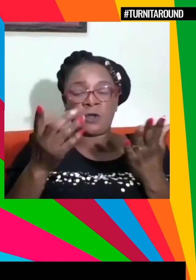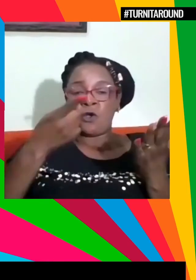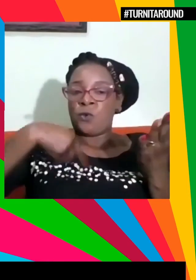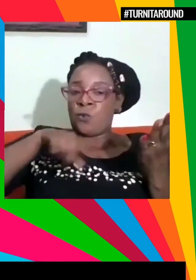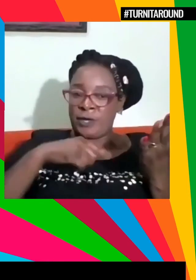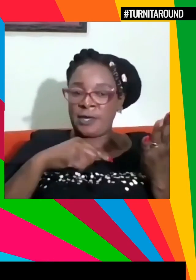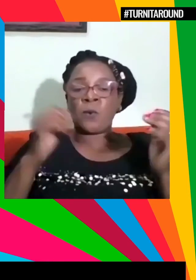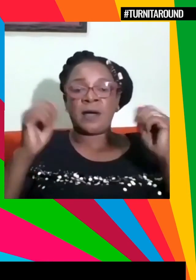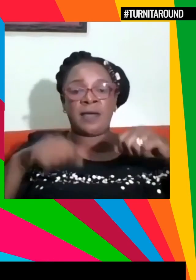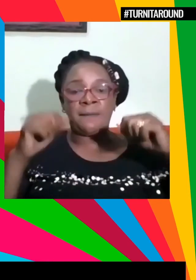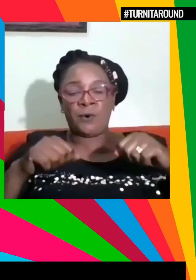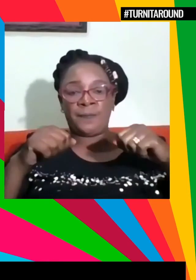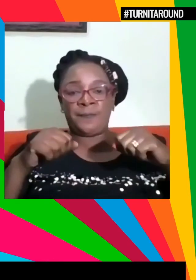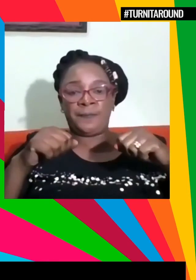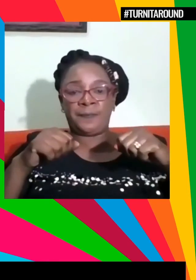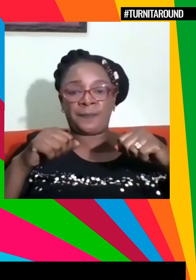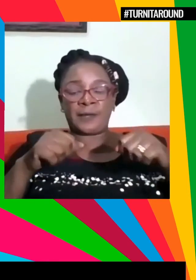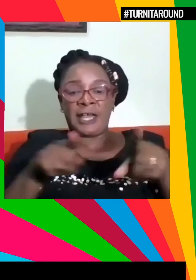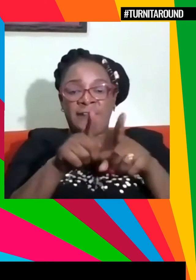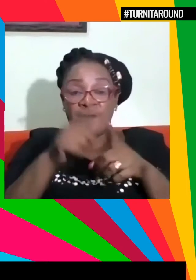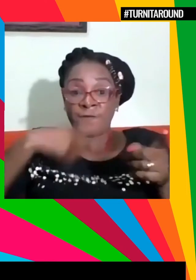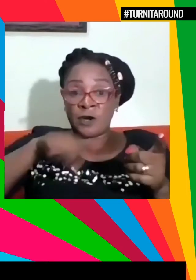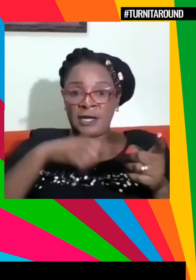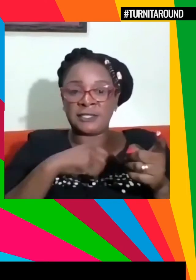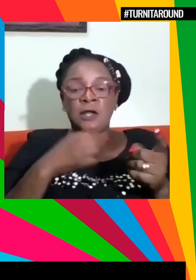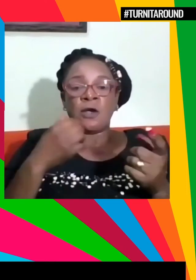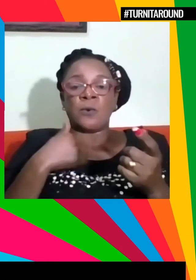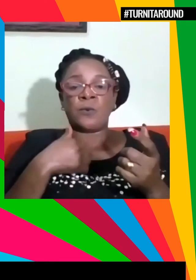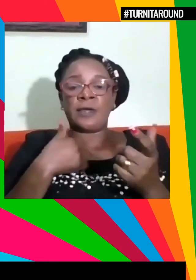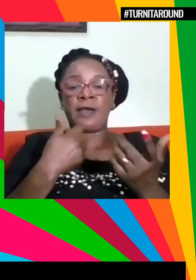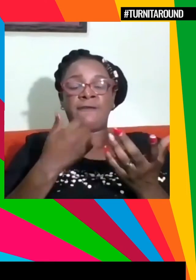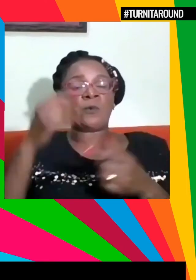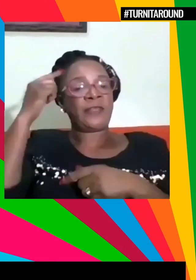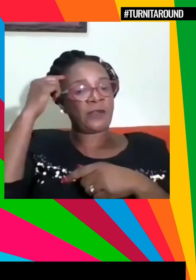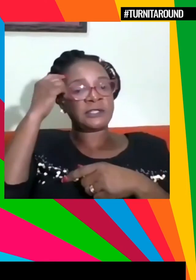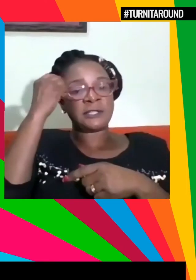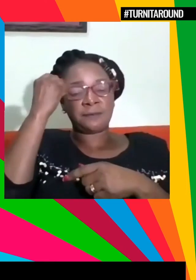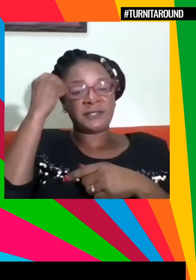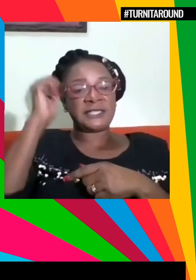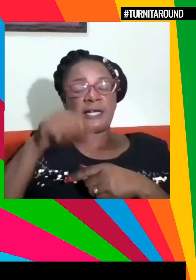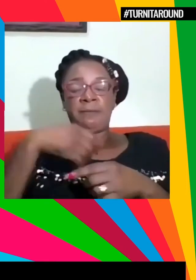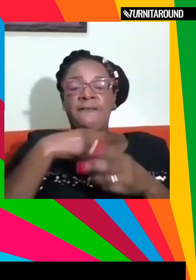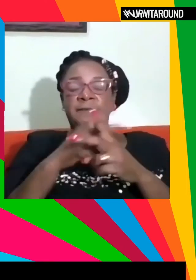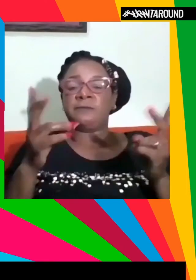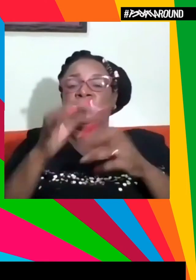were able to, the light bulb went on for us because when we talked about knowledge sharing, we were thinking it was just going to be very operational. How do you do this and how can we do